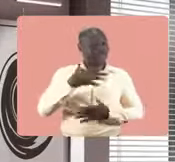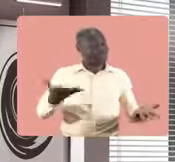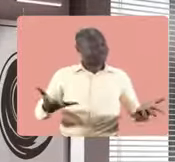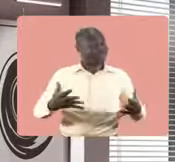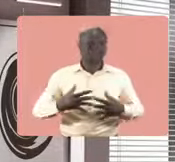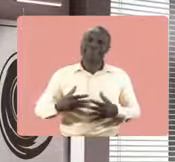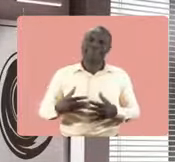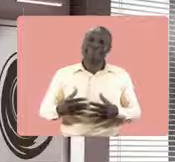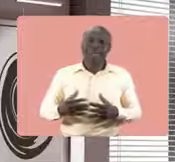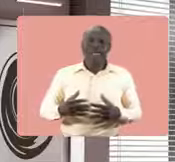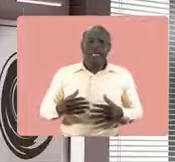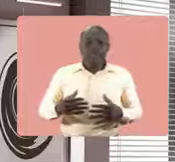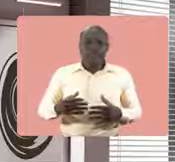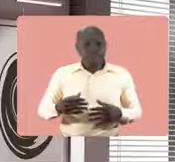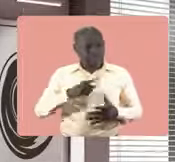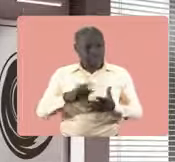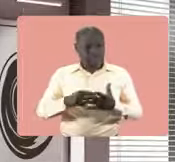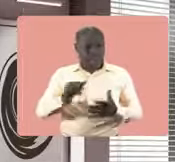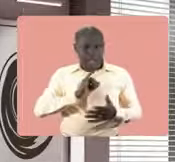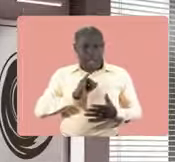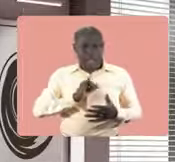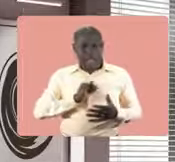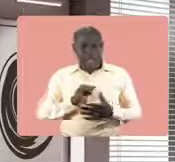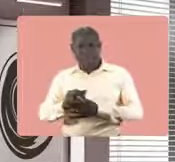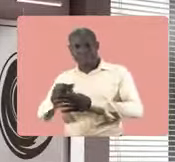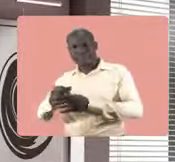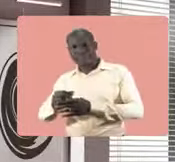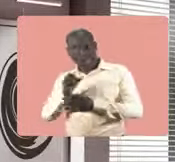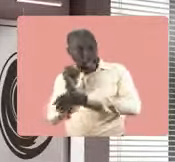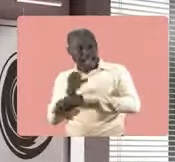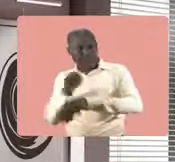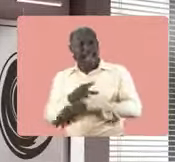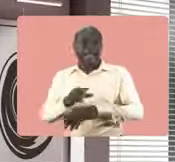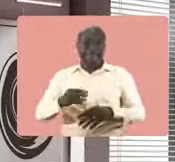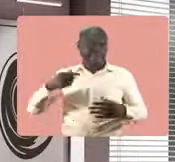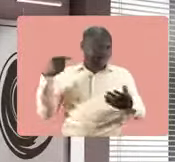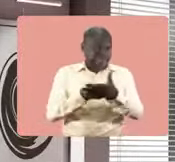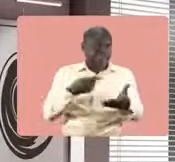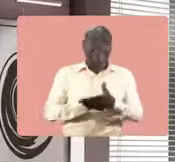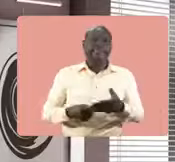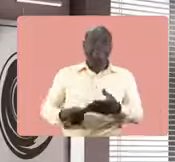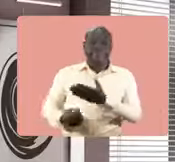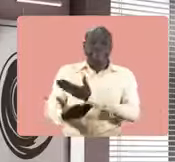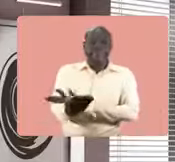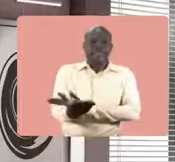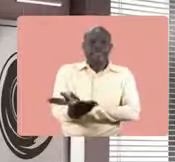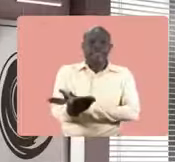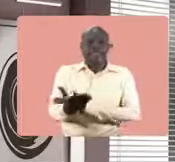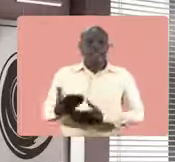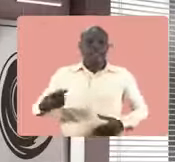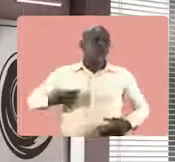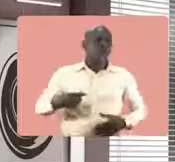me na sasami ana mede ma oman Ghana ene anopai ye